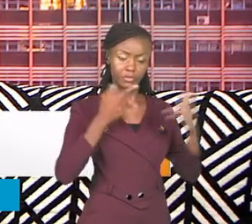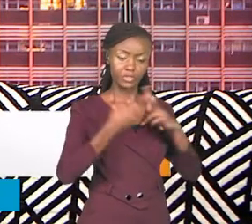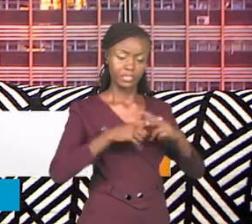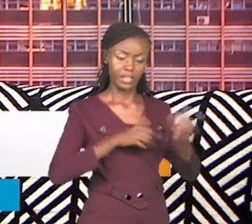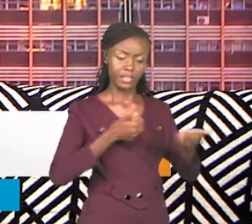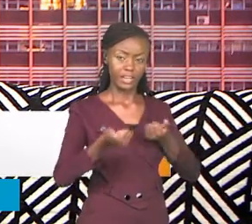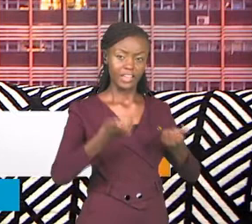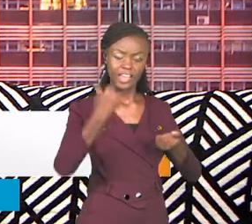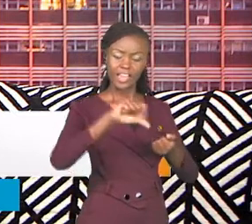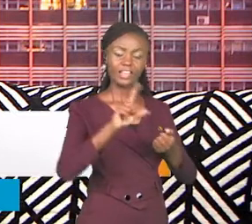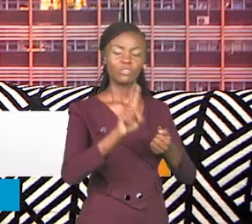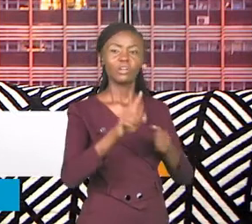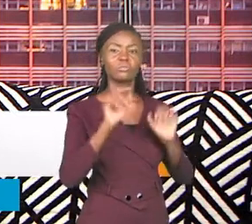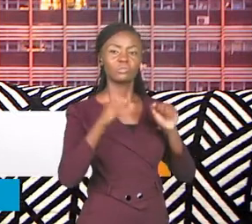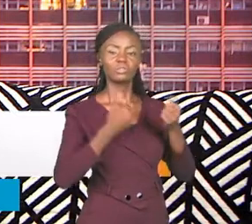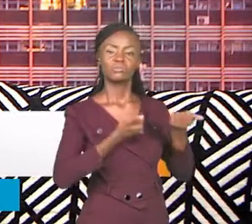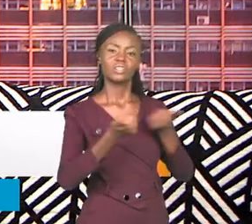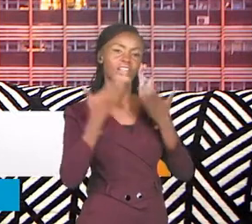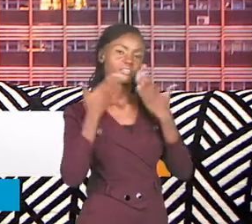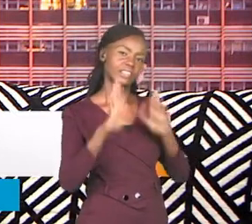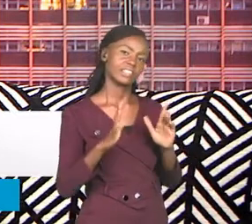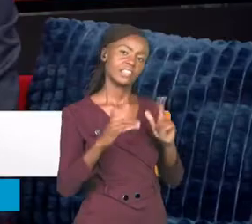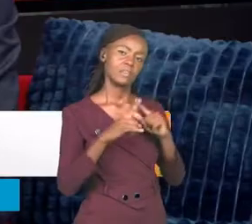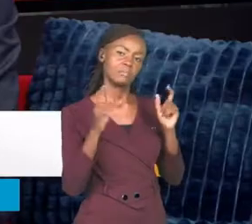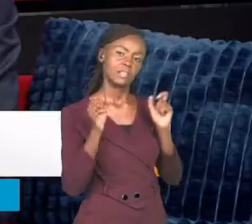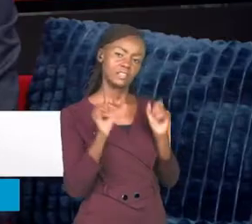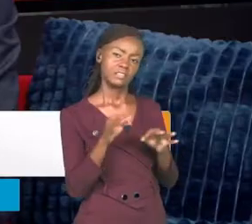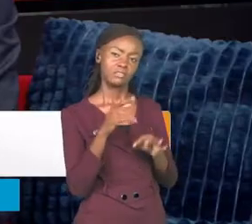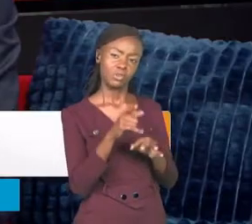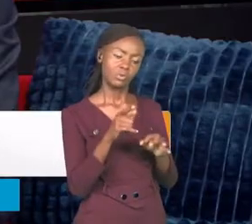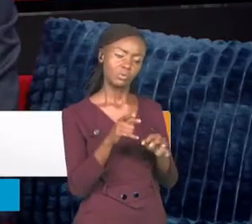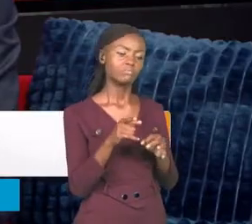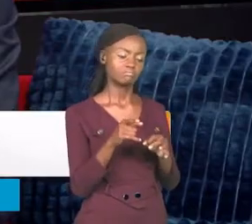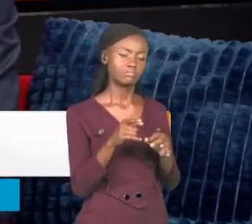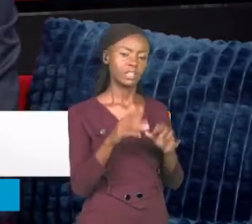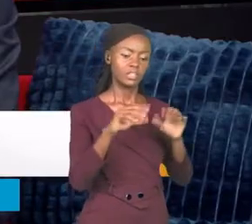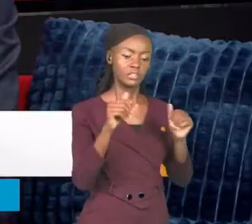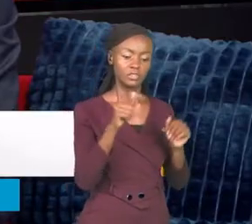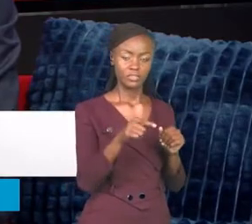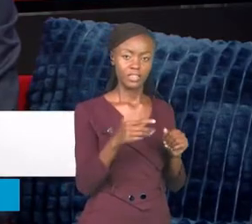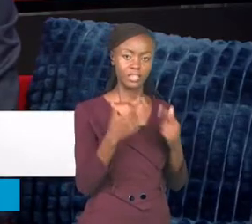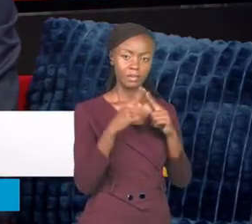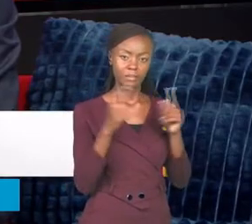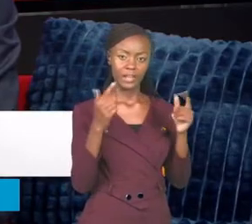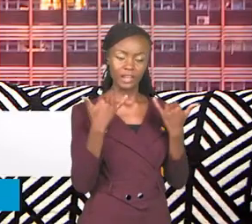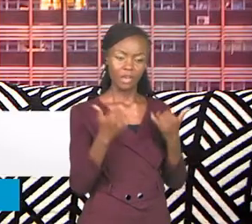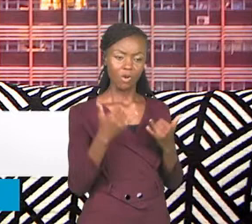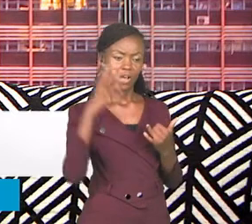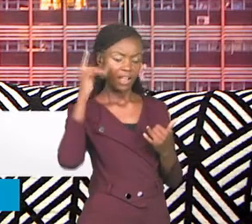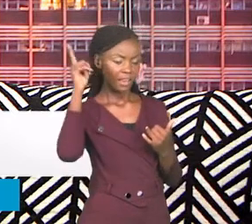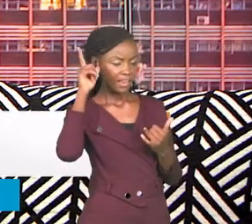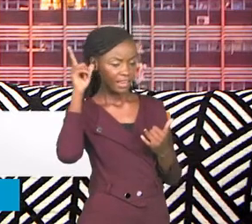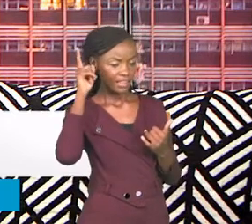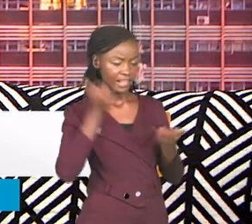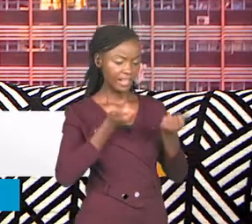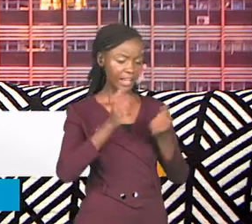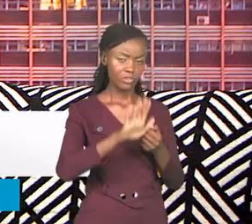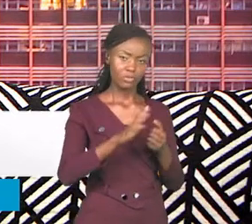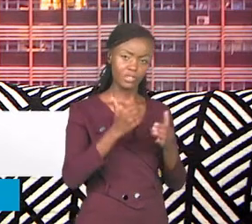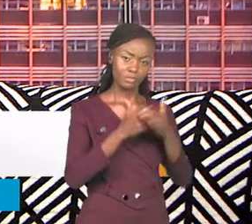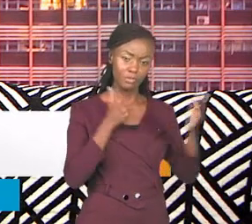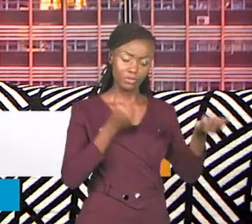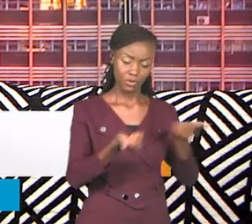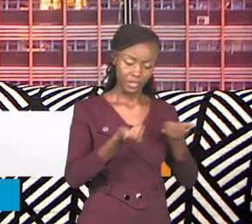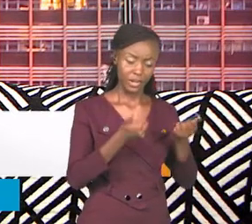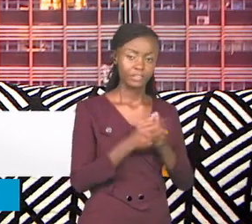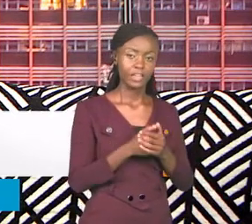anyway. Anybody can drive. Sure, sure. You, as long as you're able to handle the steering wheel. But you listen to your car and all that.